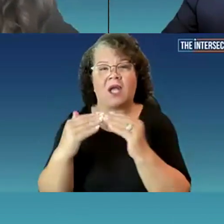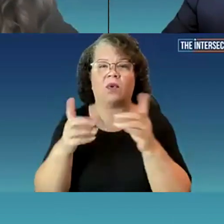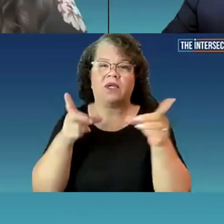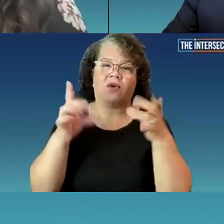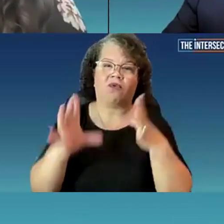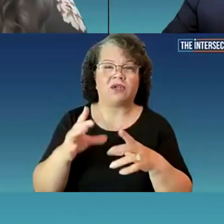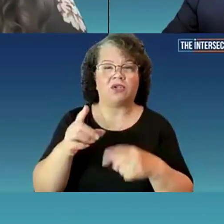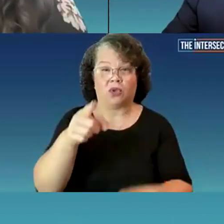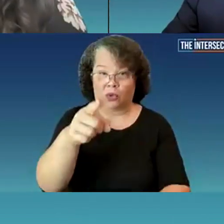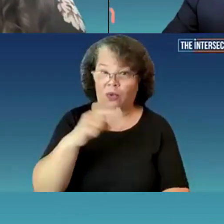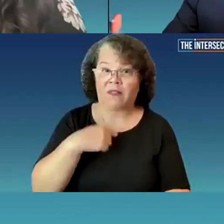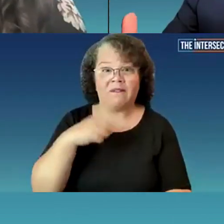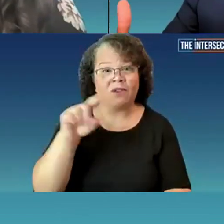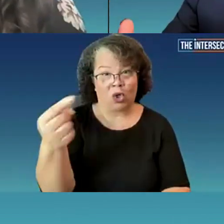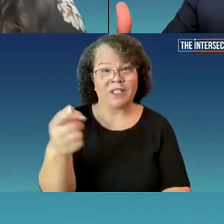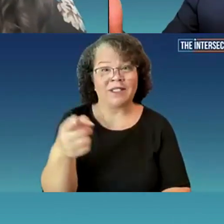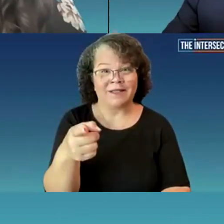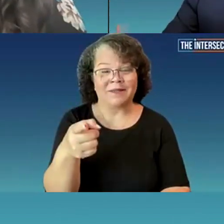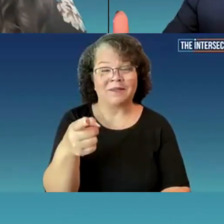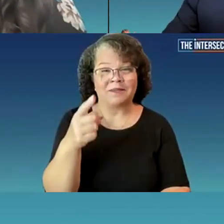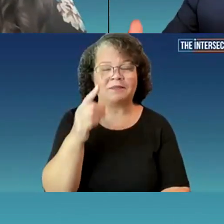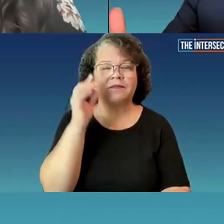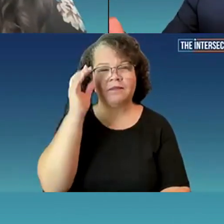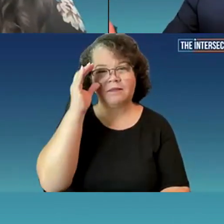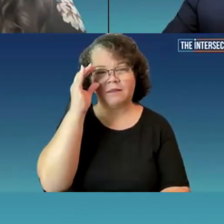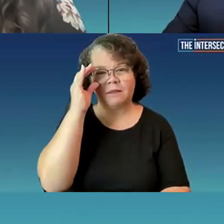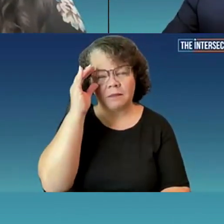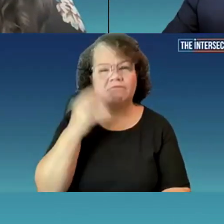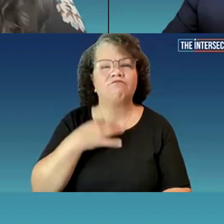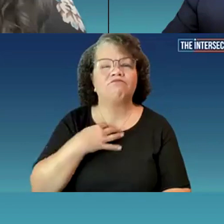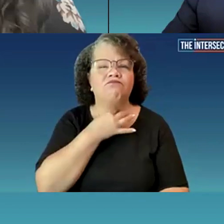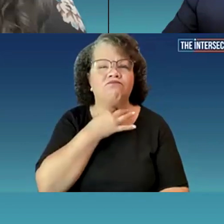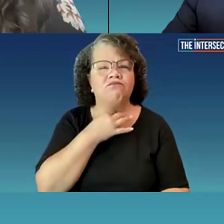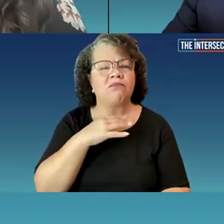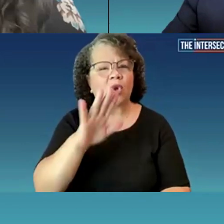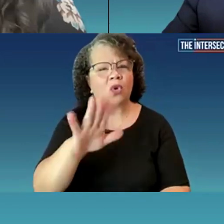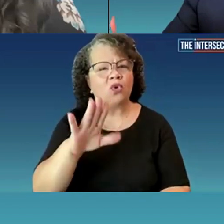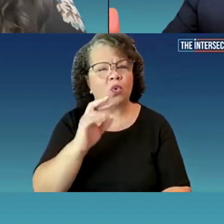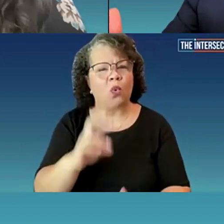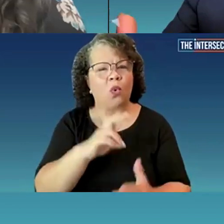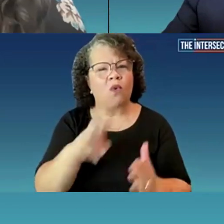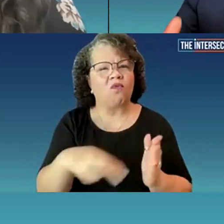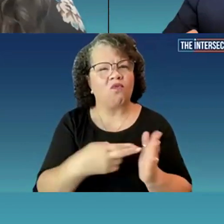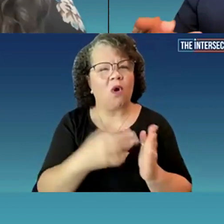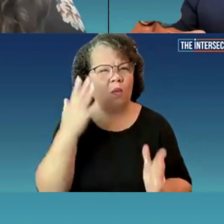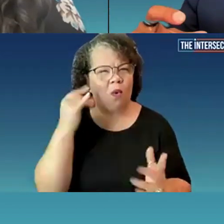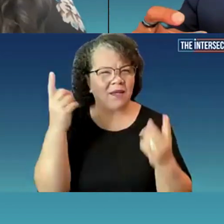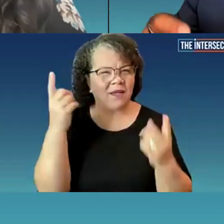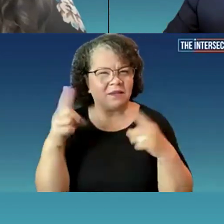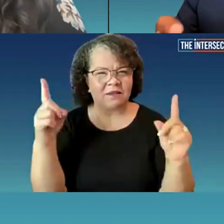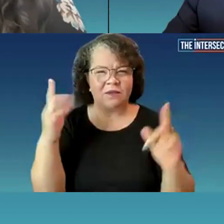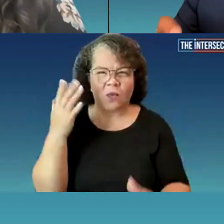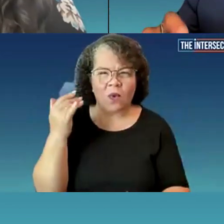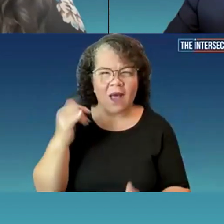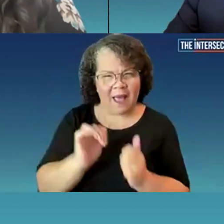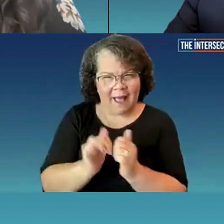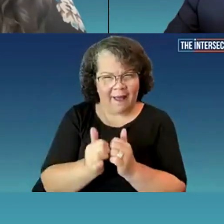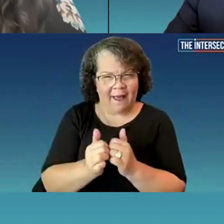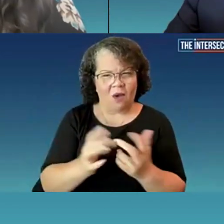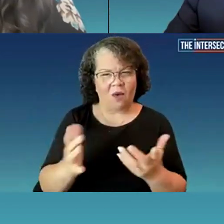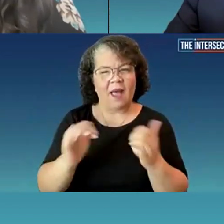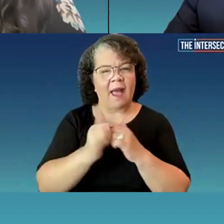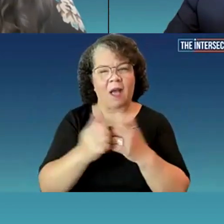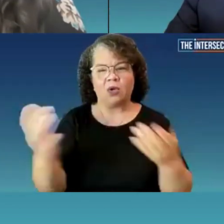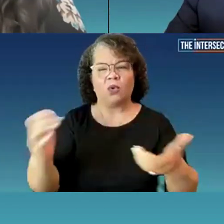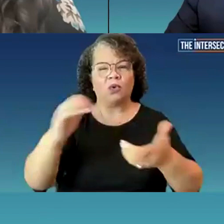you're the very first. So I want to talk about what makes your role successful. How do you collaborate with